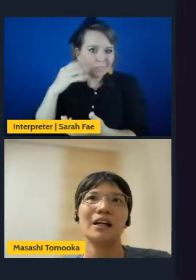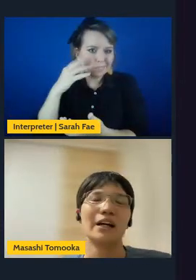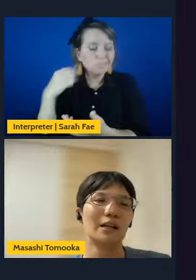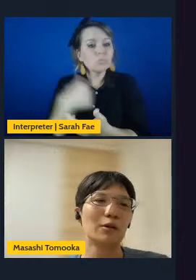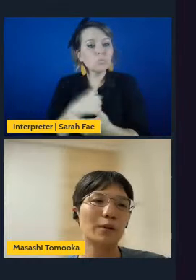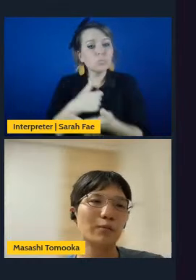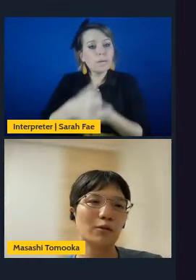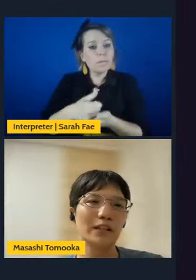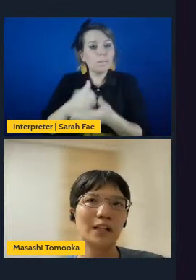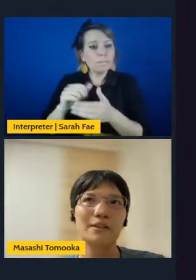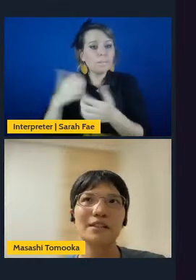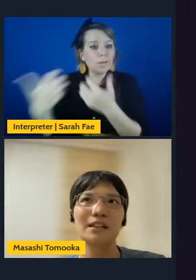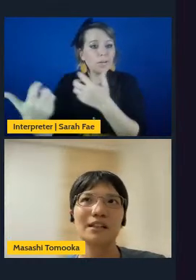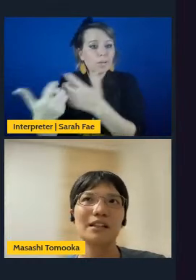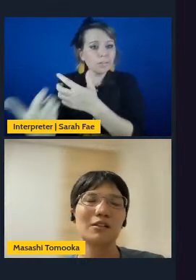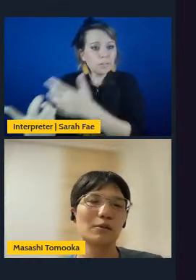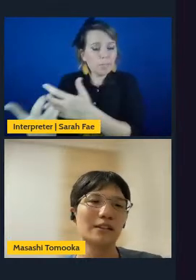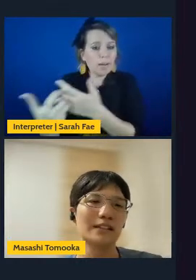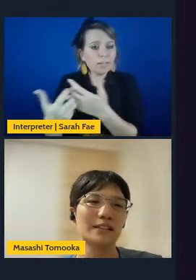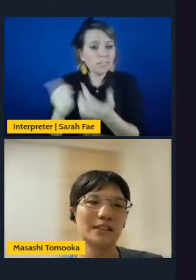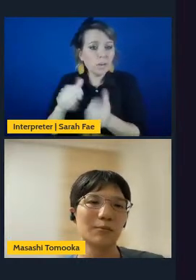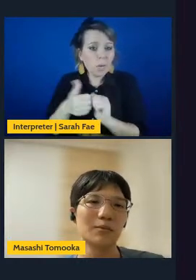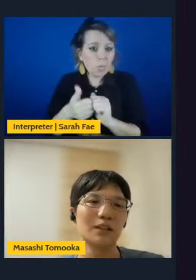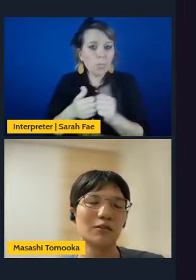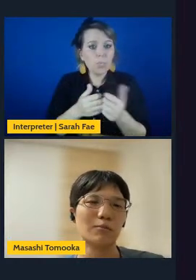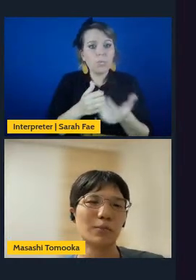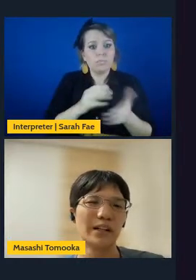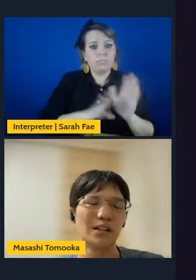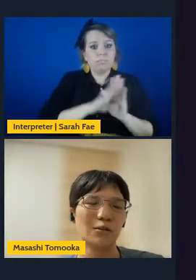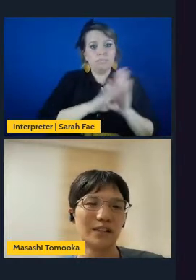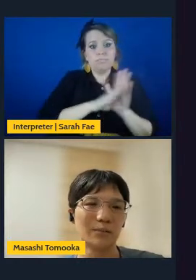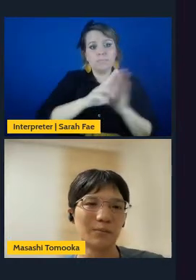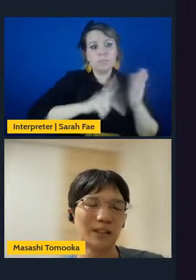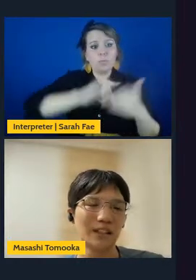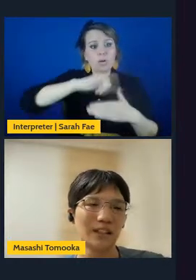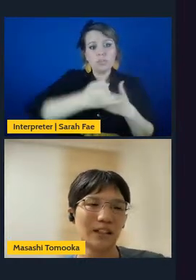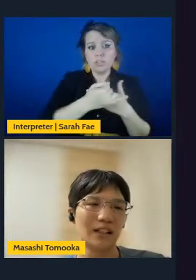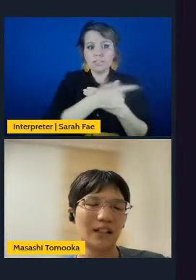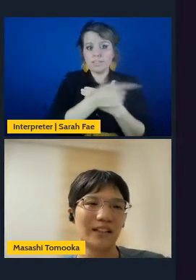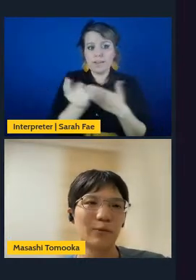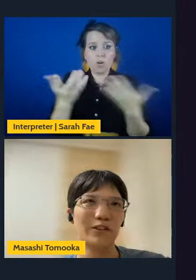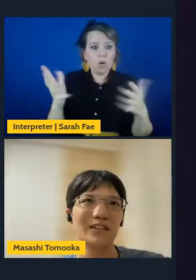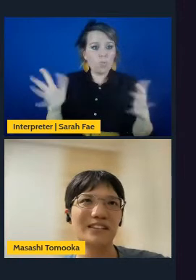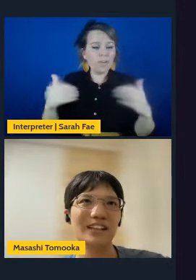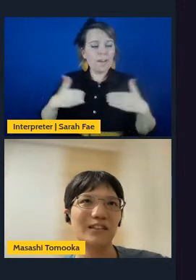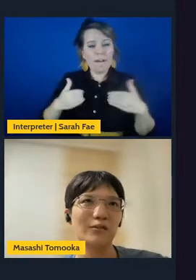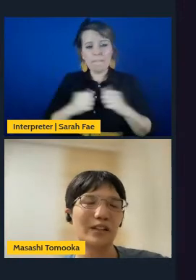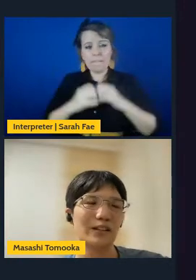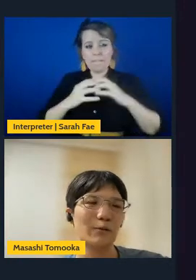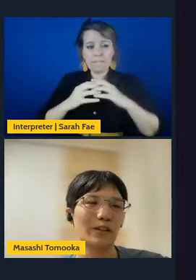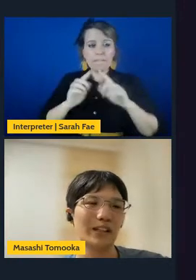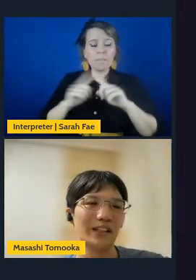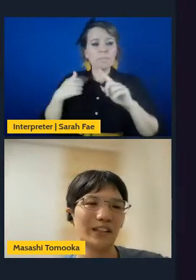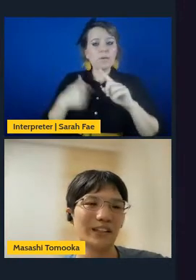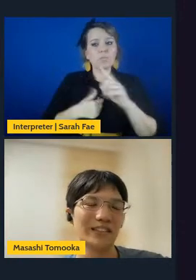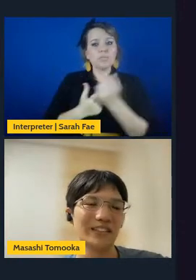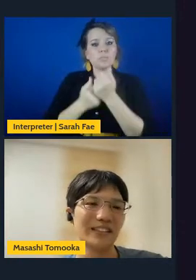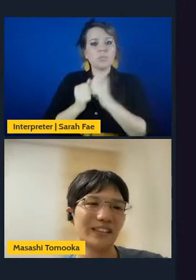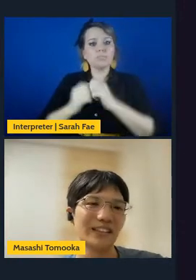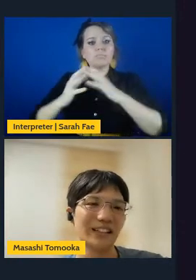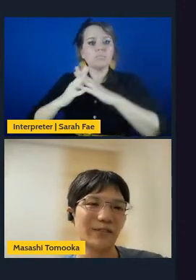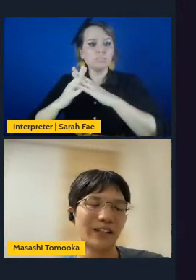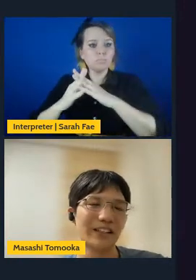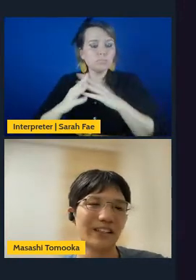by developing prototypes of their system on behalf of them. The point is that we've been